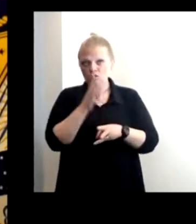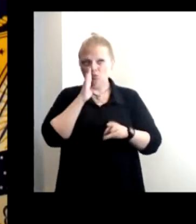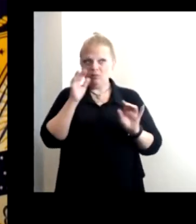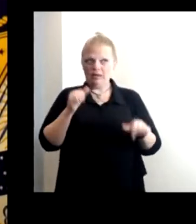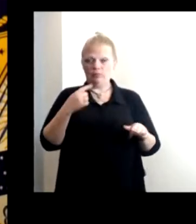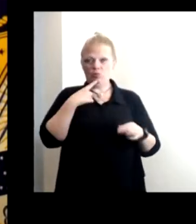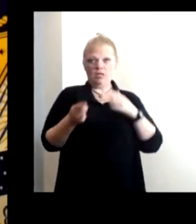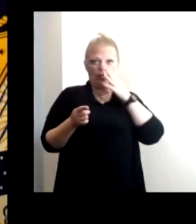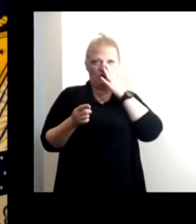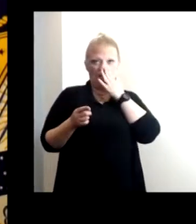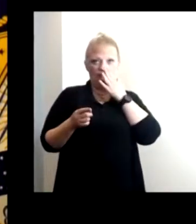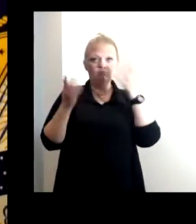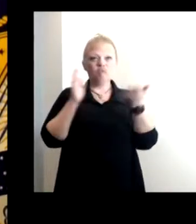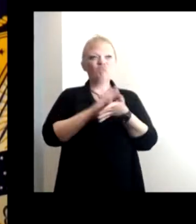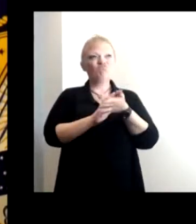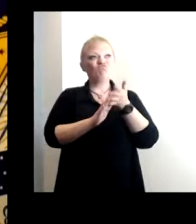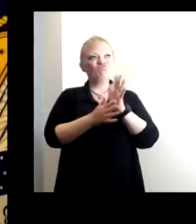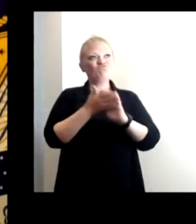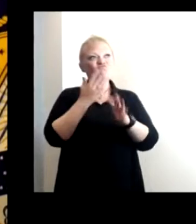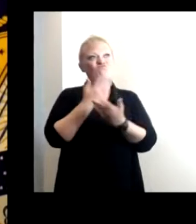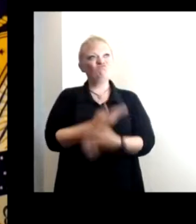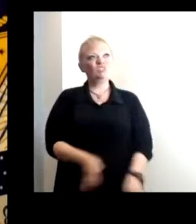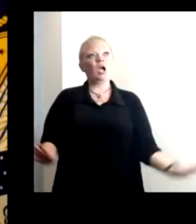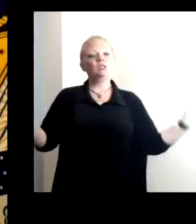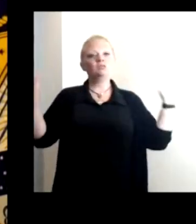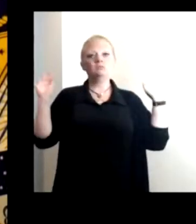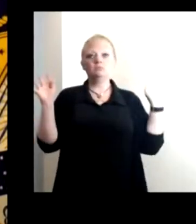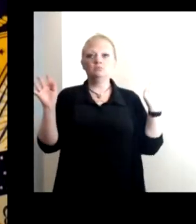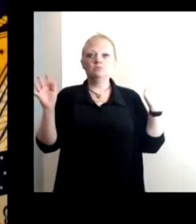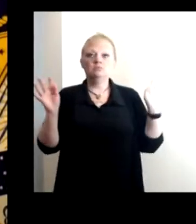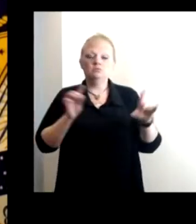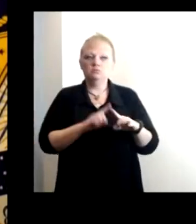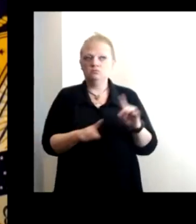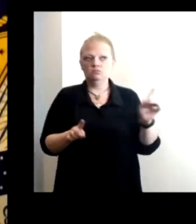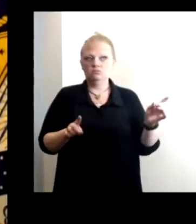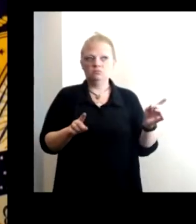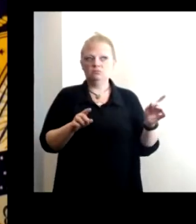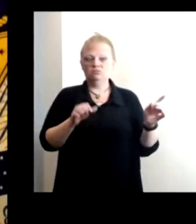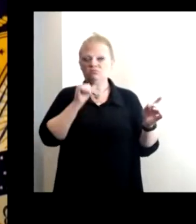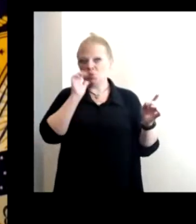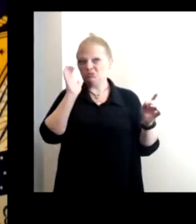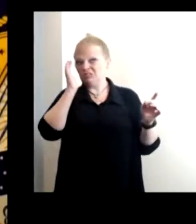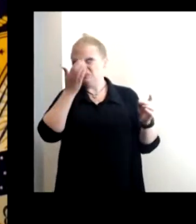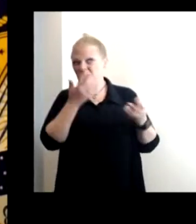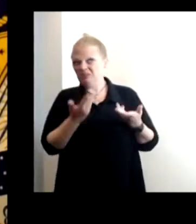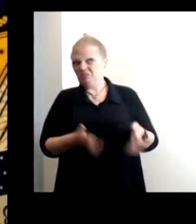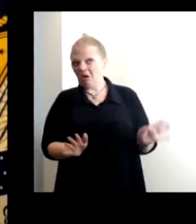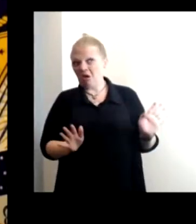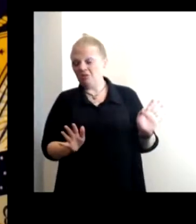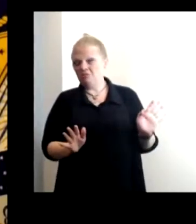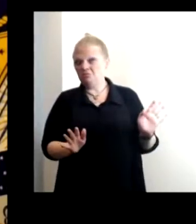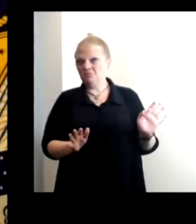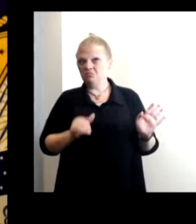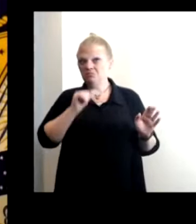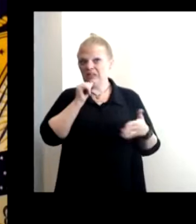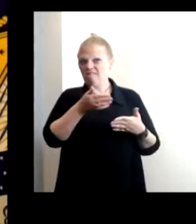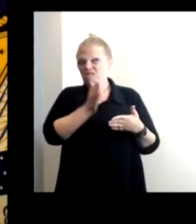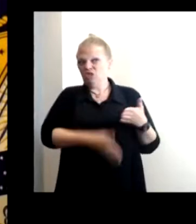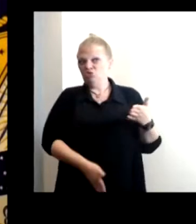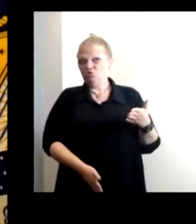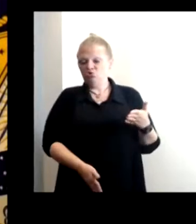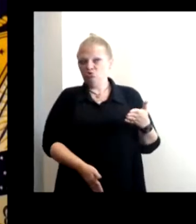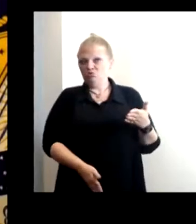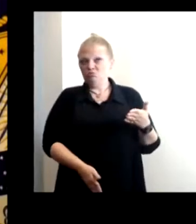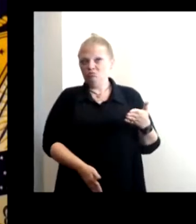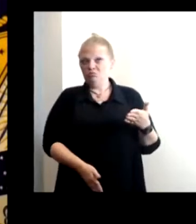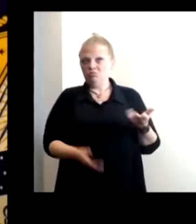able to say it's done. But it doesn't seem to be done. I don't think we're going to be finished with it. I